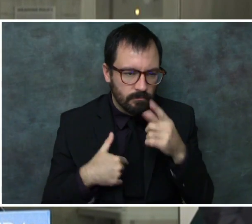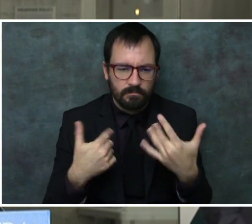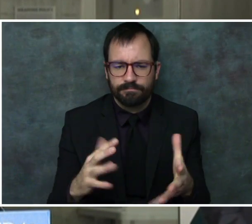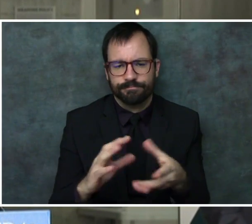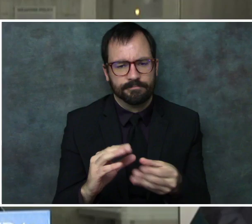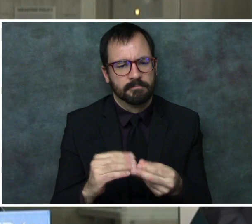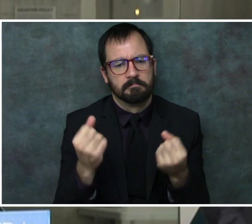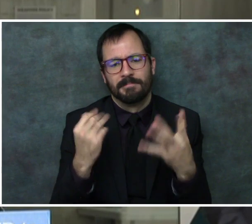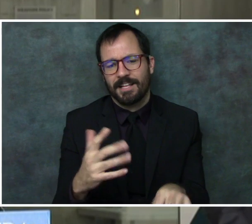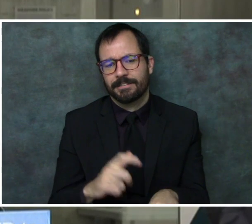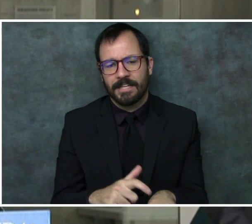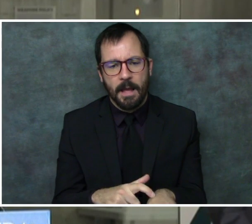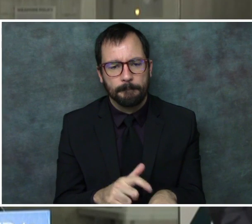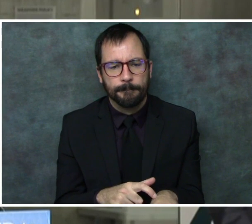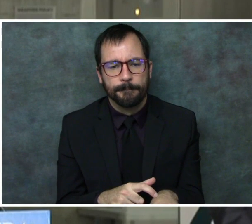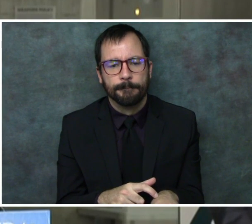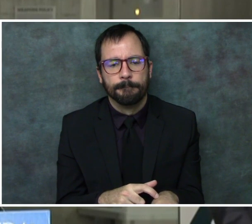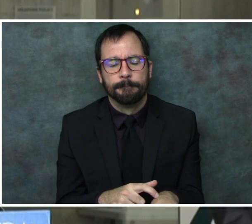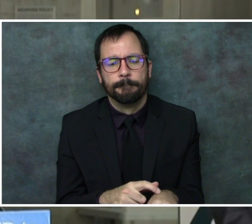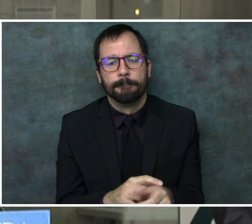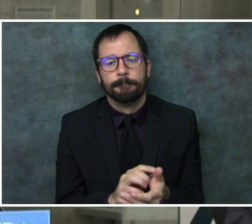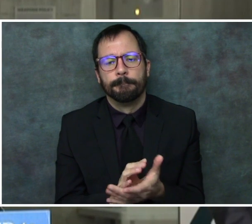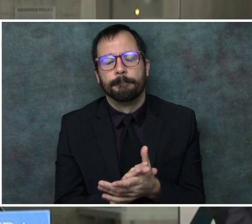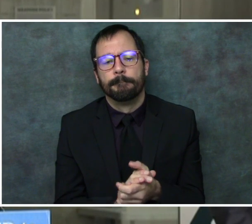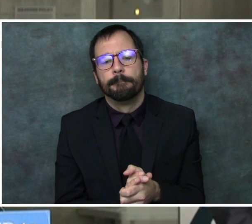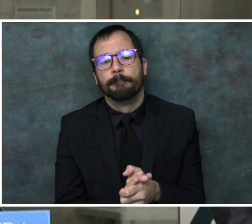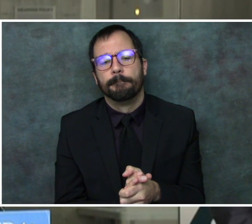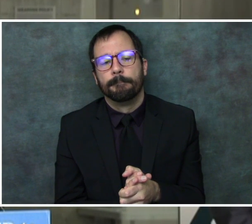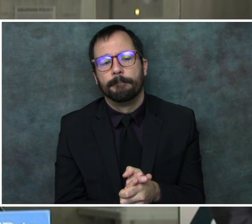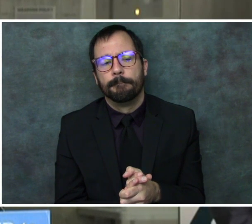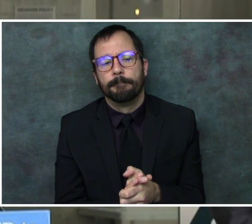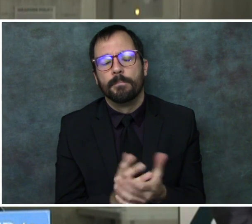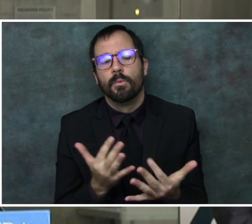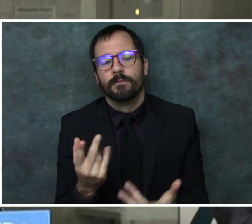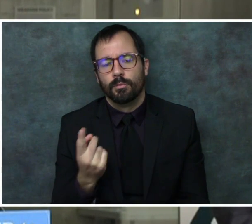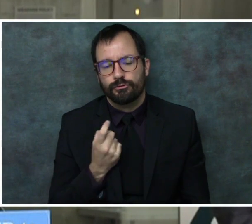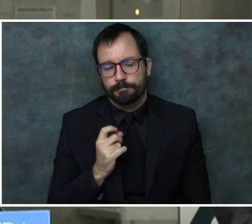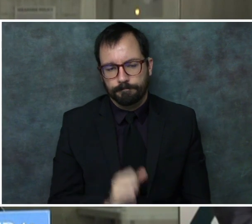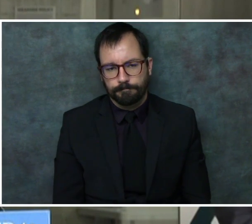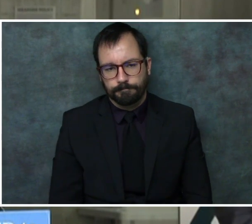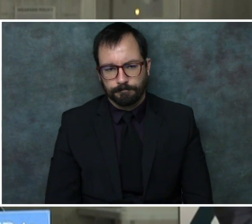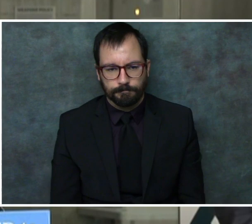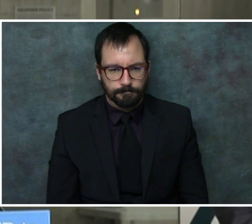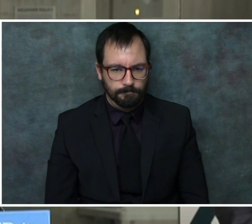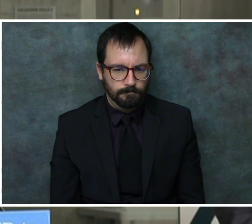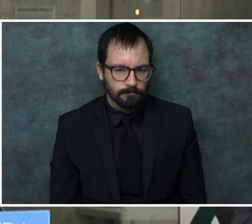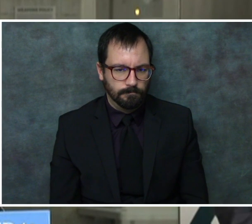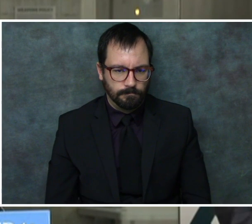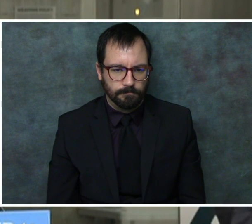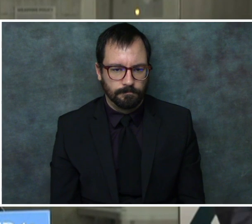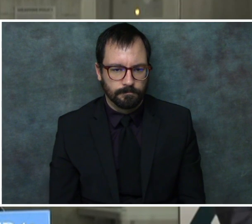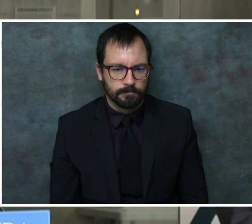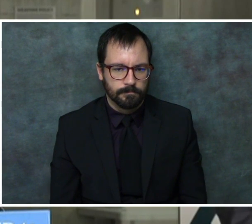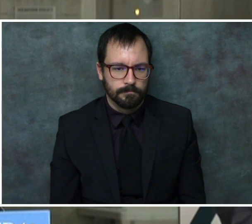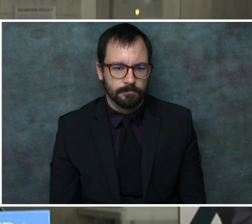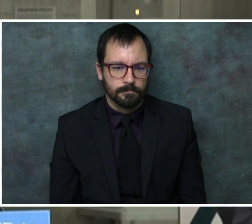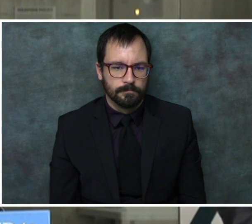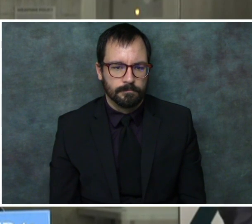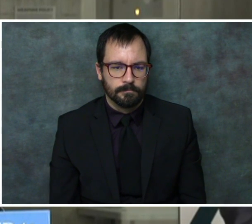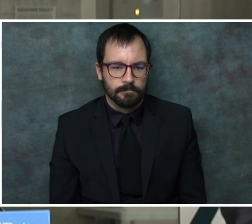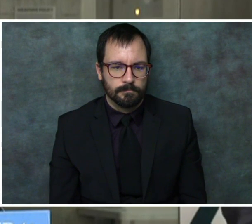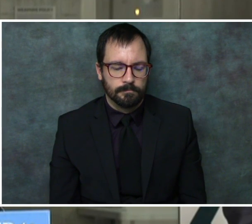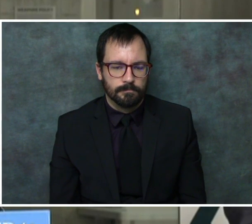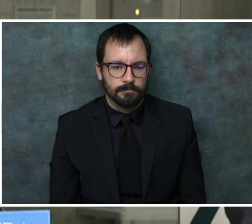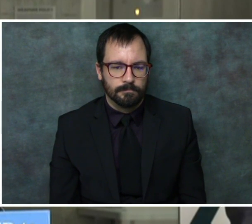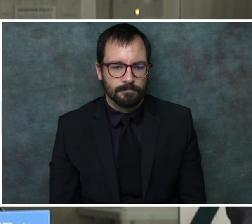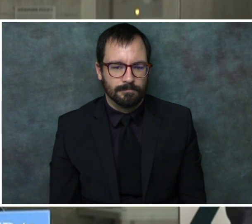have discussed concern once it goes to 100%. So now that they still have to go back, because obviously there is a population that needs them, but what is your response to teachers